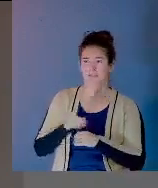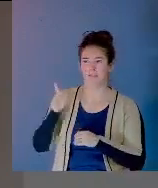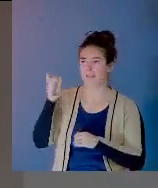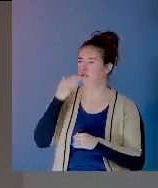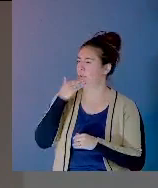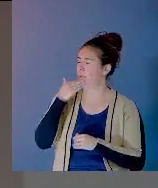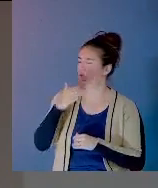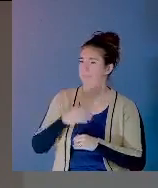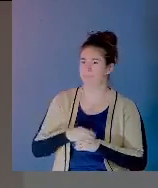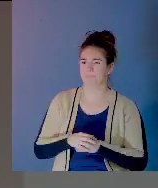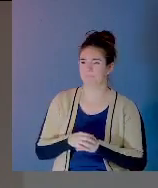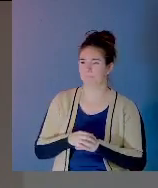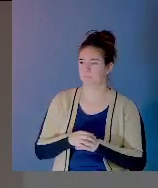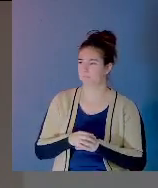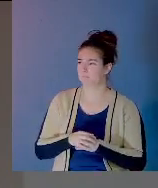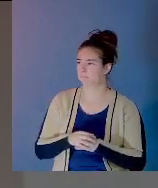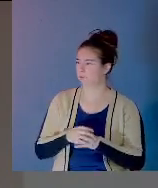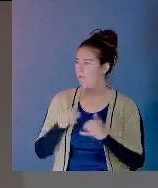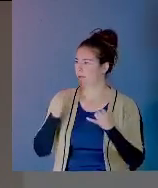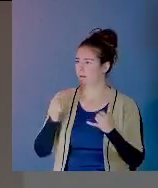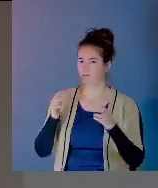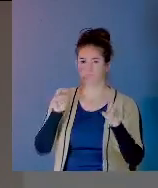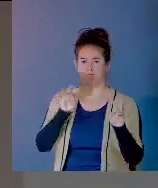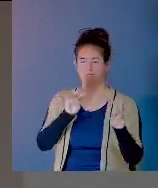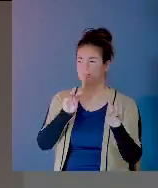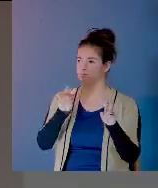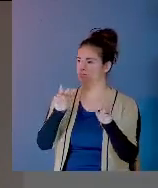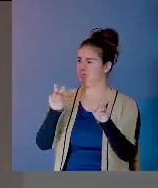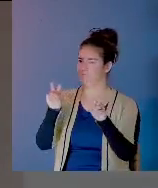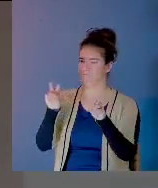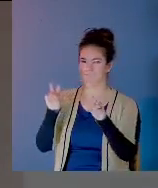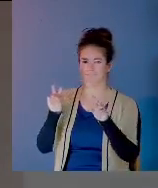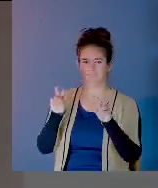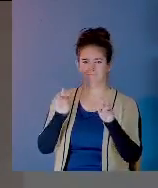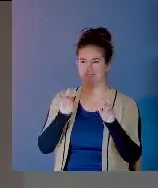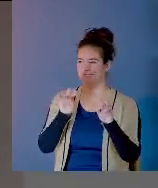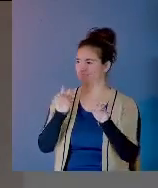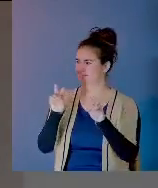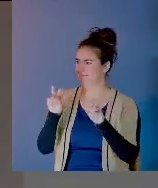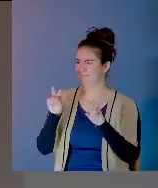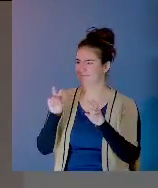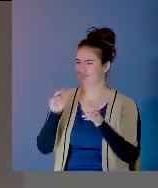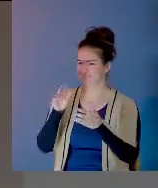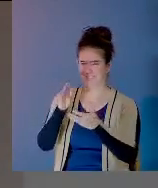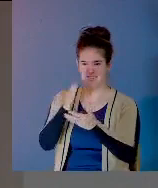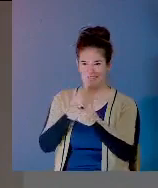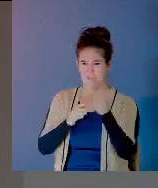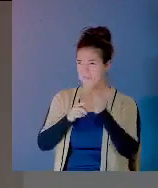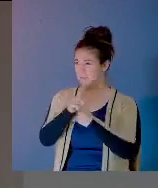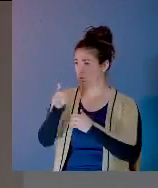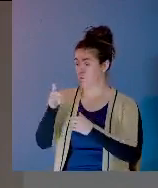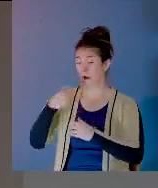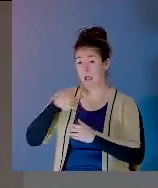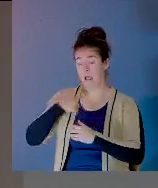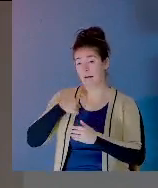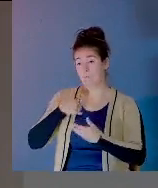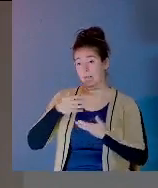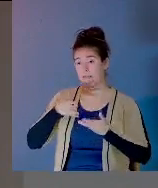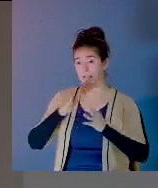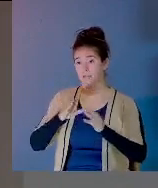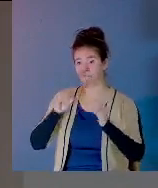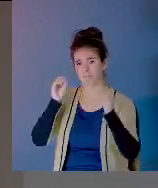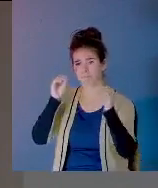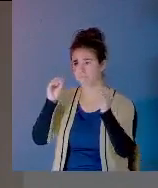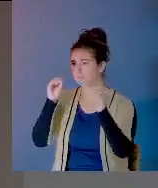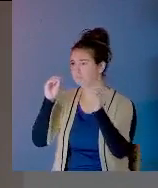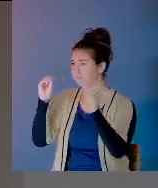As I look around this room and some of the folks that we've been able to minister because of some things going on in your